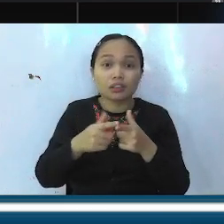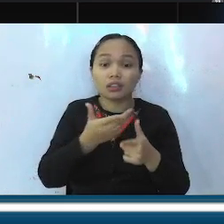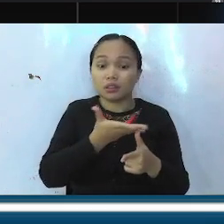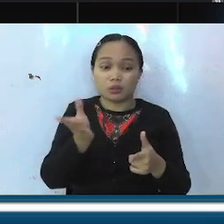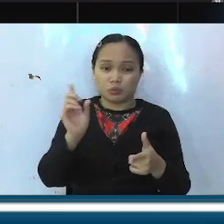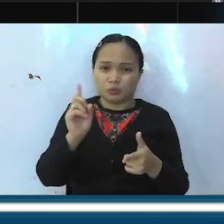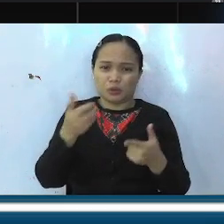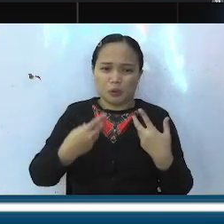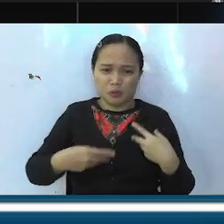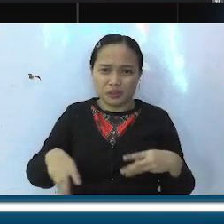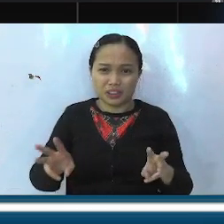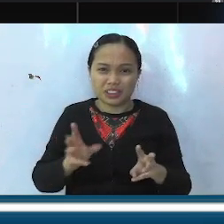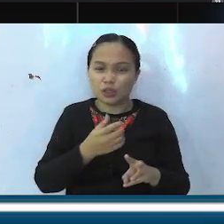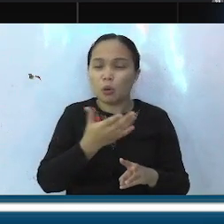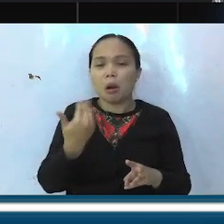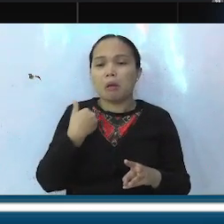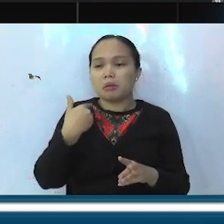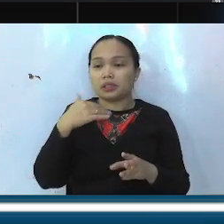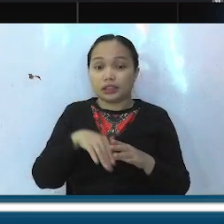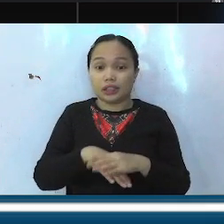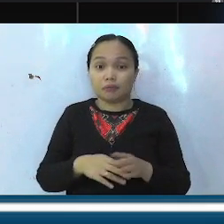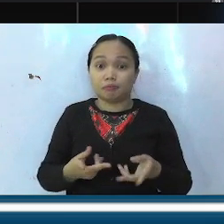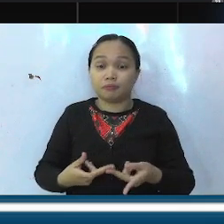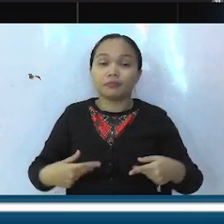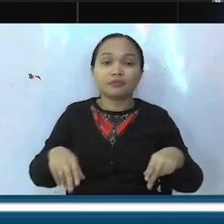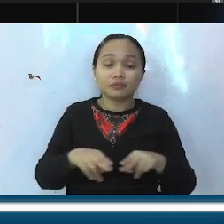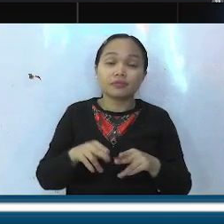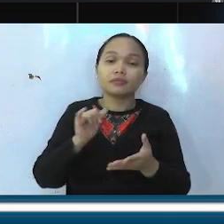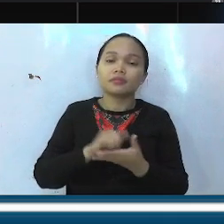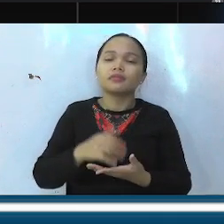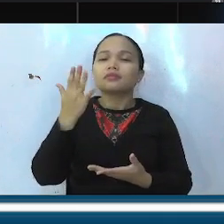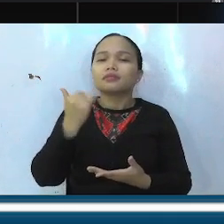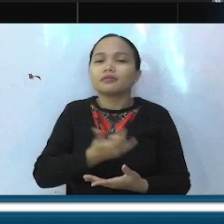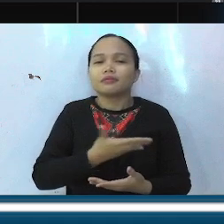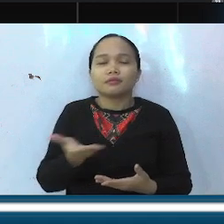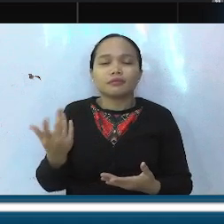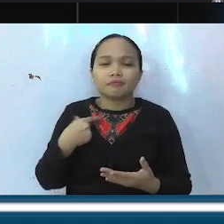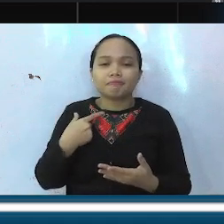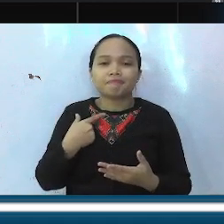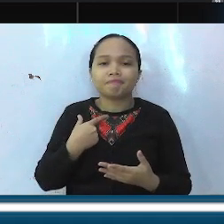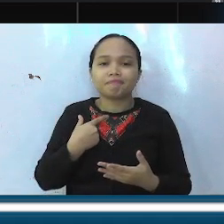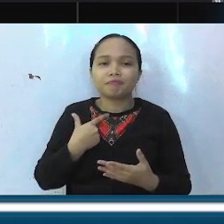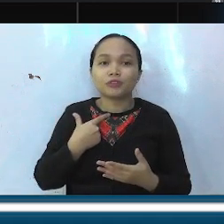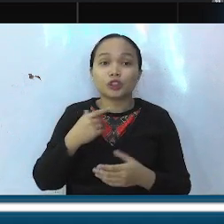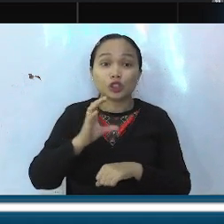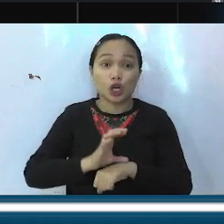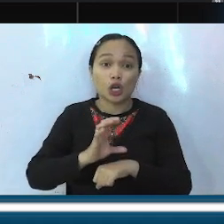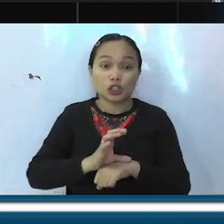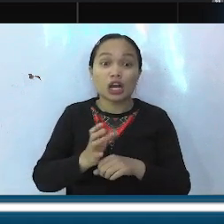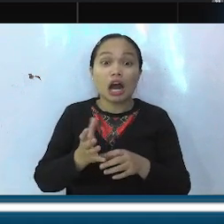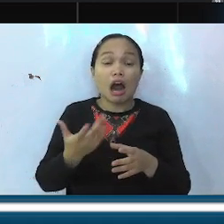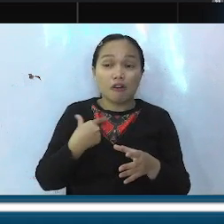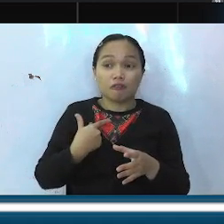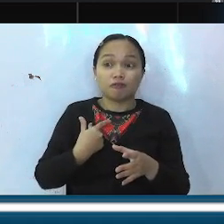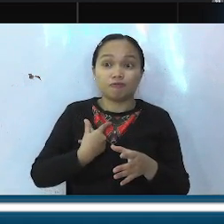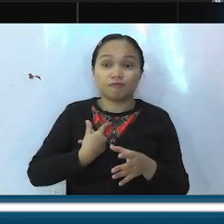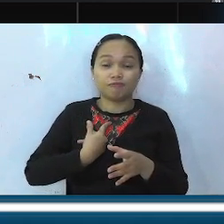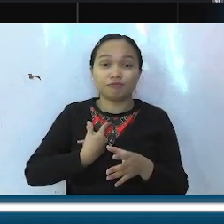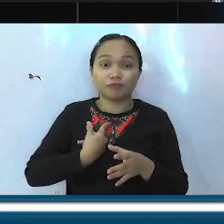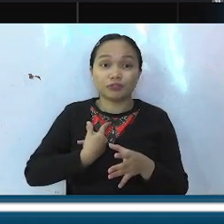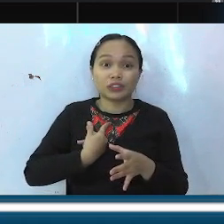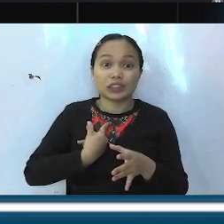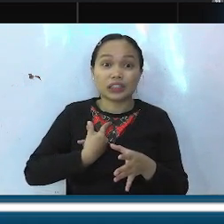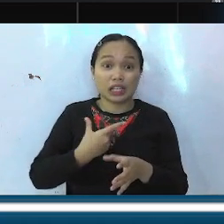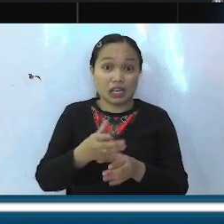napapansin. Wala pa kasi kayo sa ganung posisyon, pero because nahuhold kayo ng church. But you know, pag binali, wala nyo yan,